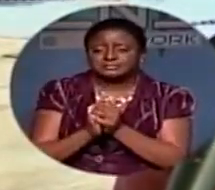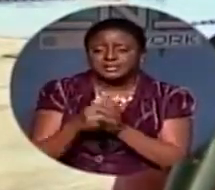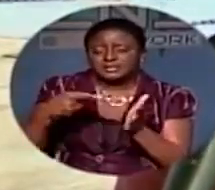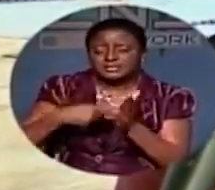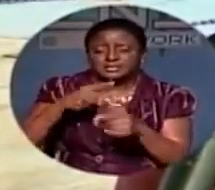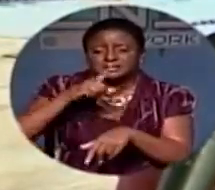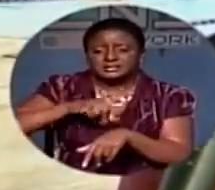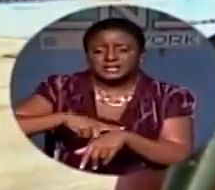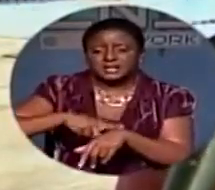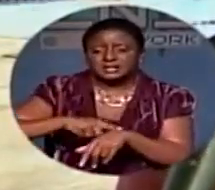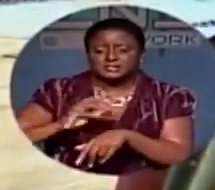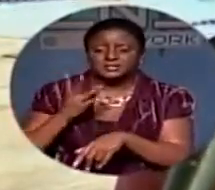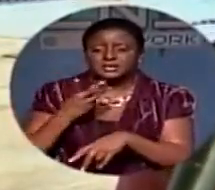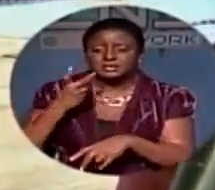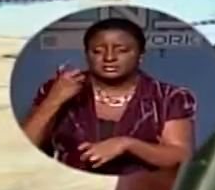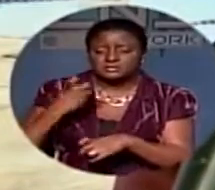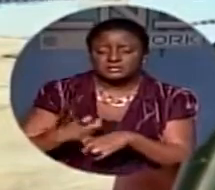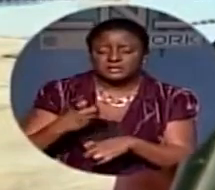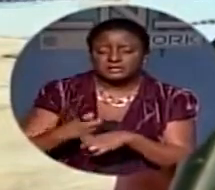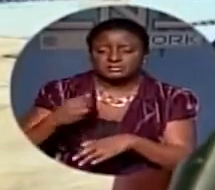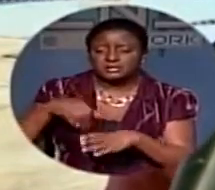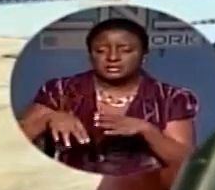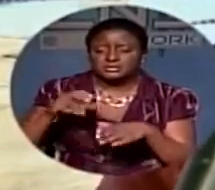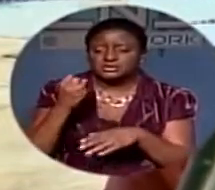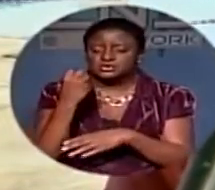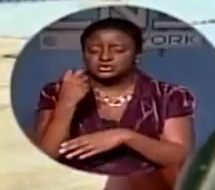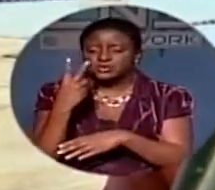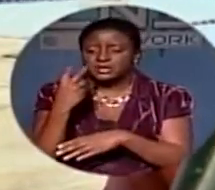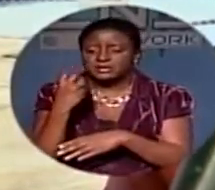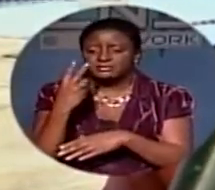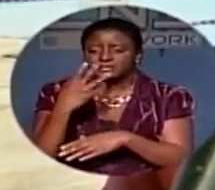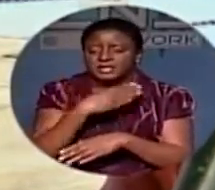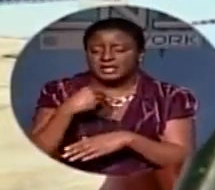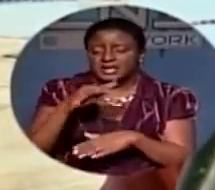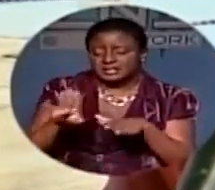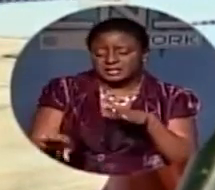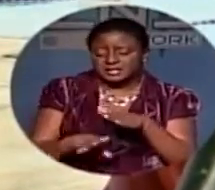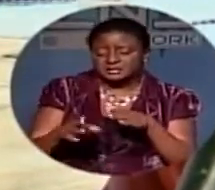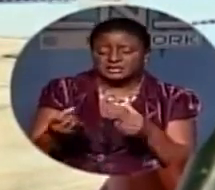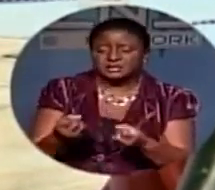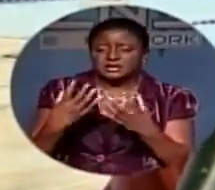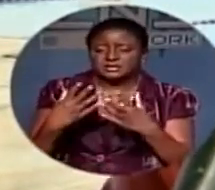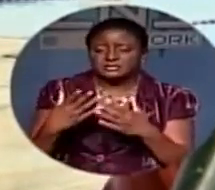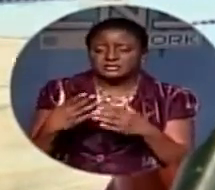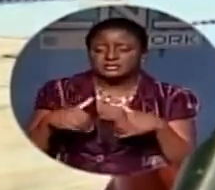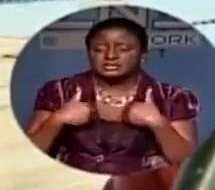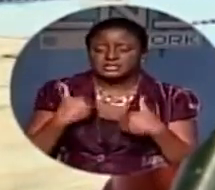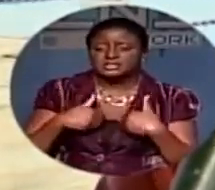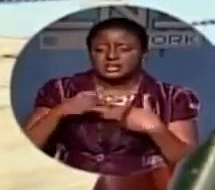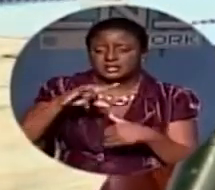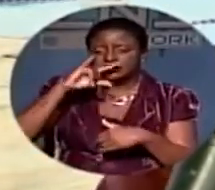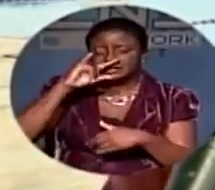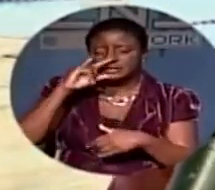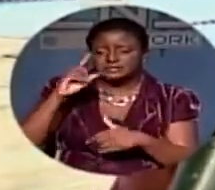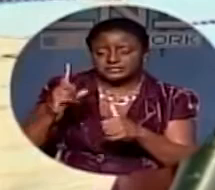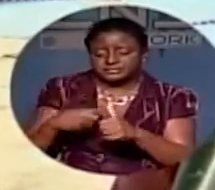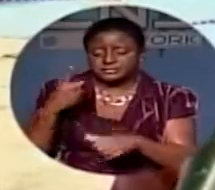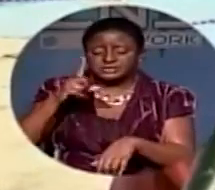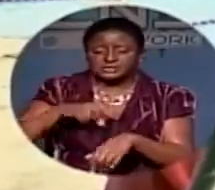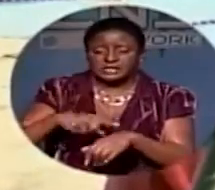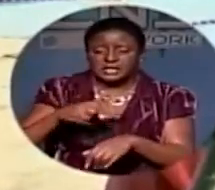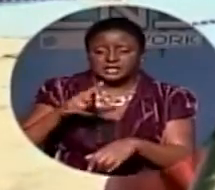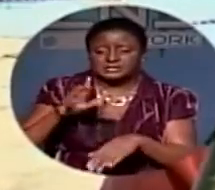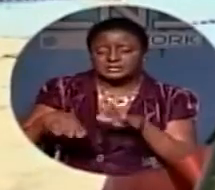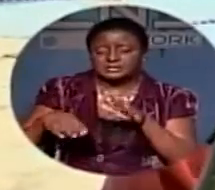time around, we're going to be pretty tough in 12 and unders, but a lot of those young kids for the first time just step up. Aubrey Higgs was a good example last